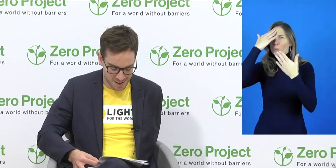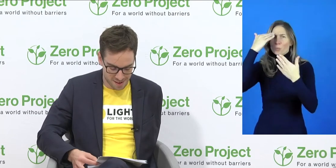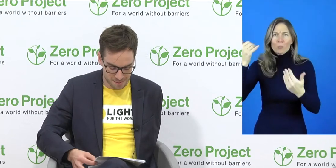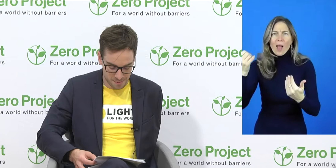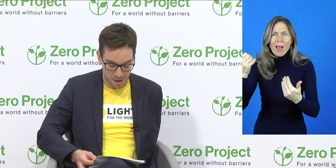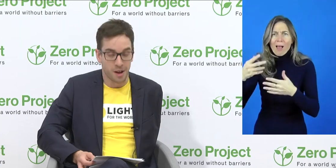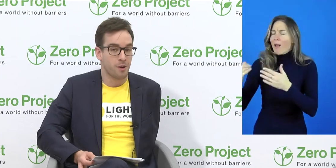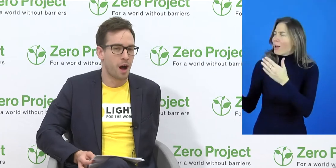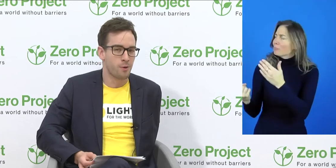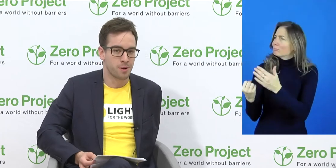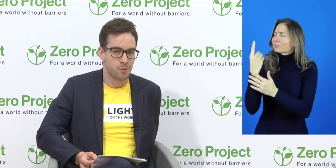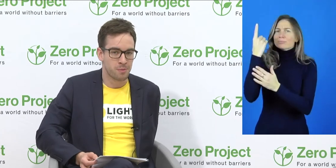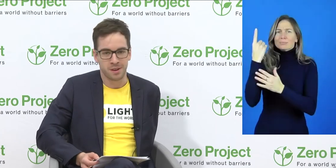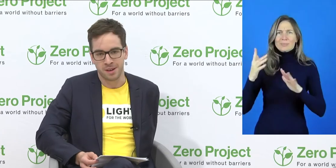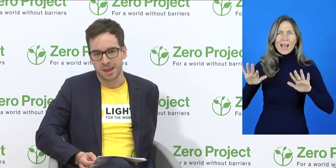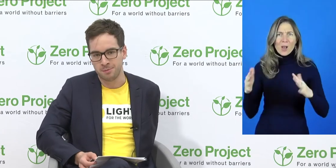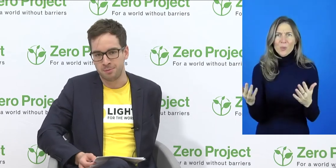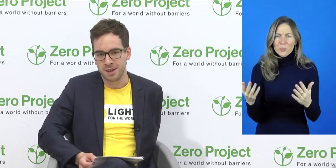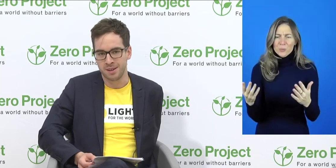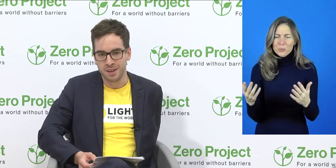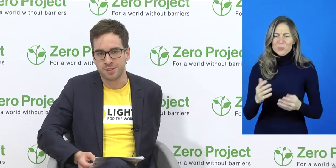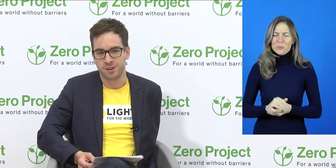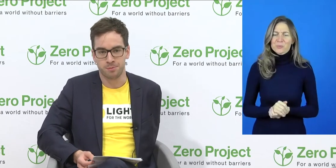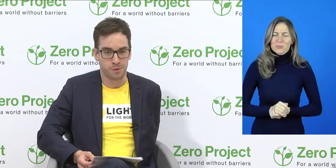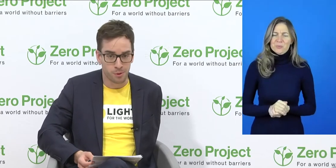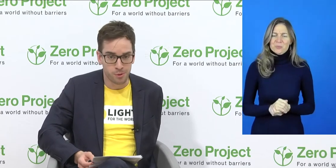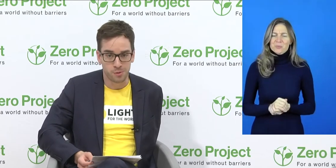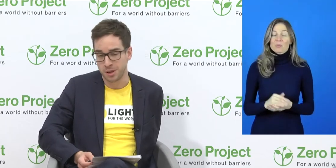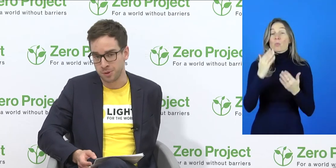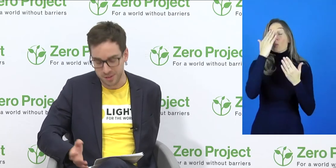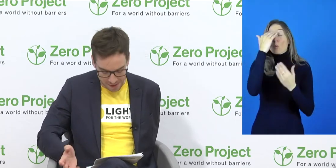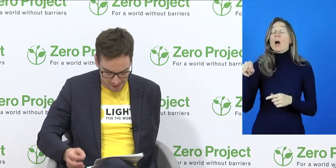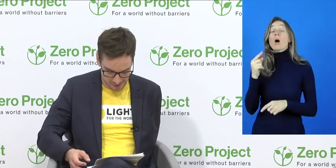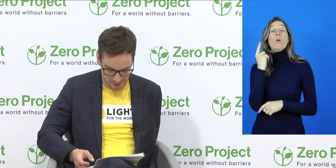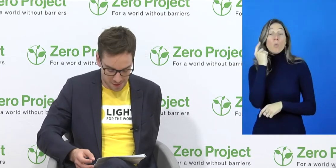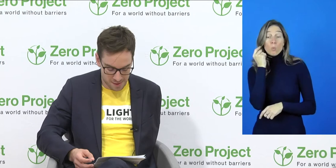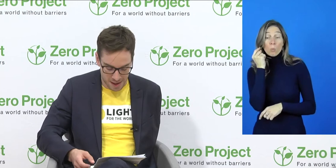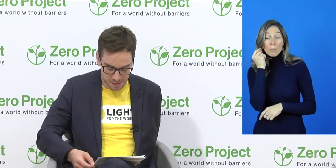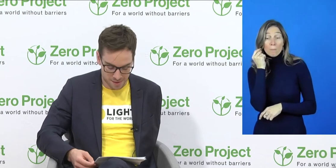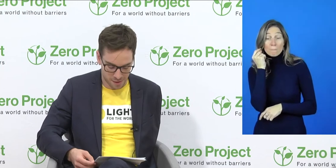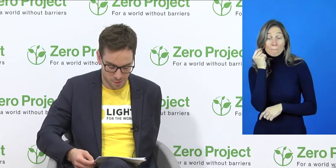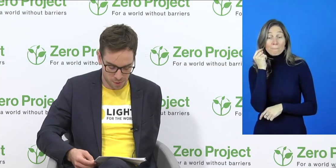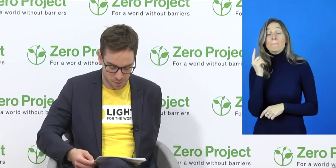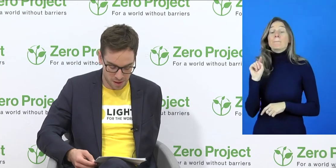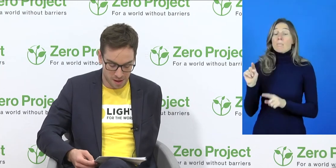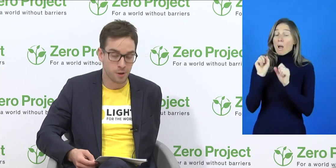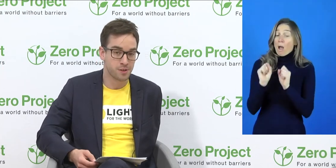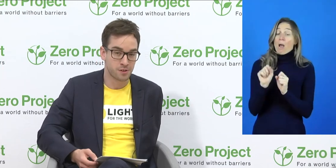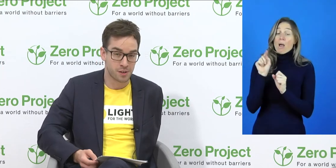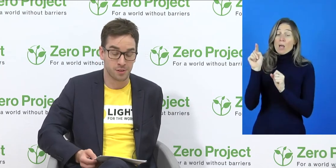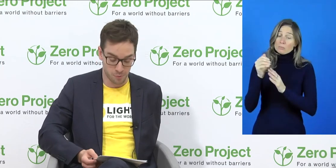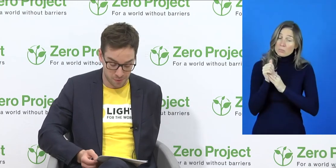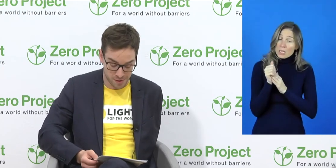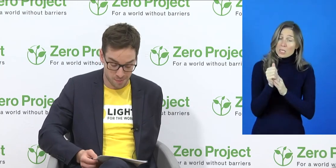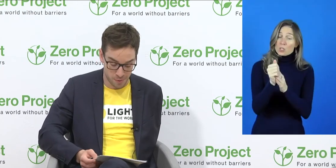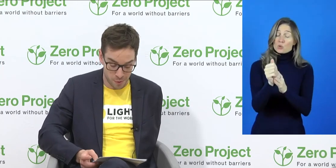see how women can be in leadership roles. We will discuss this, and we will close the